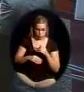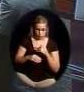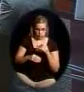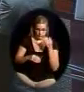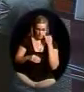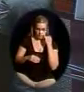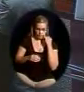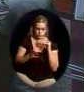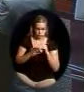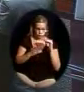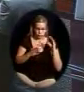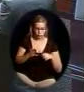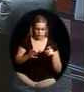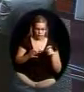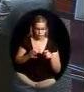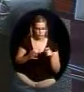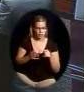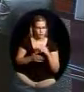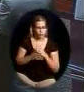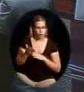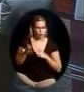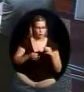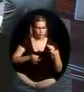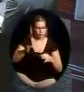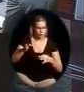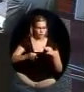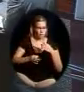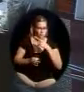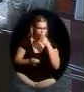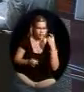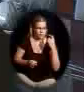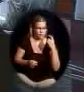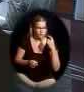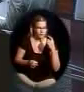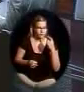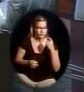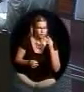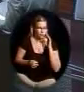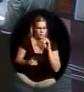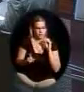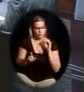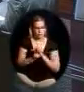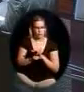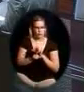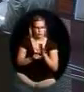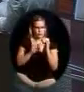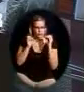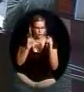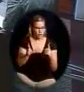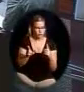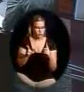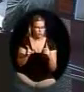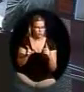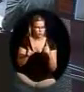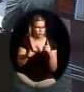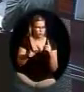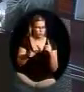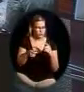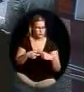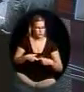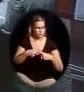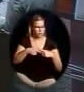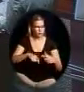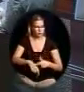have to be part of a hearing because it would be significantly impacting their education to be suspended longer than